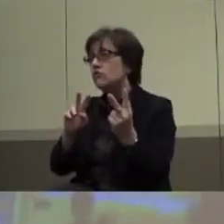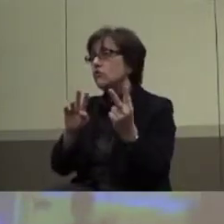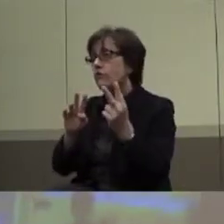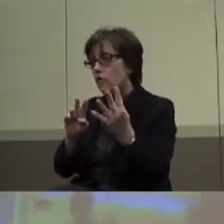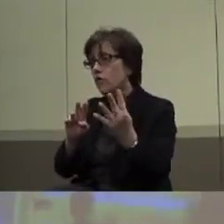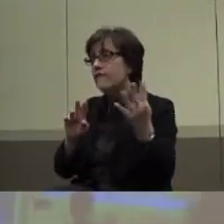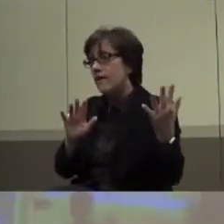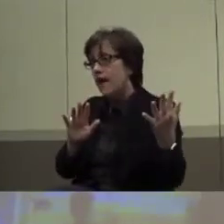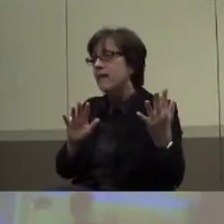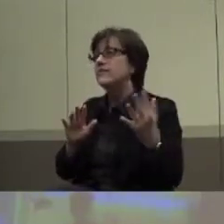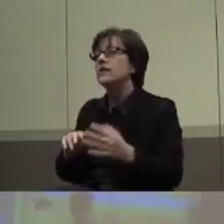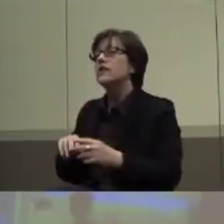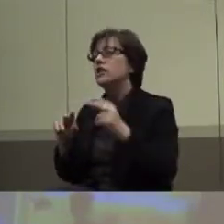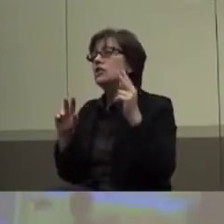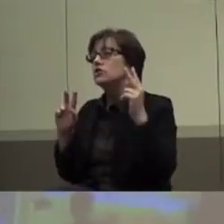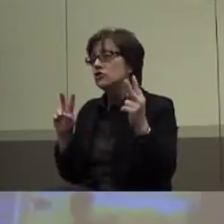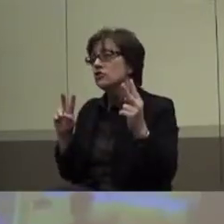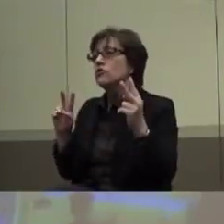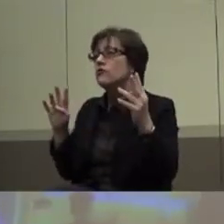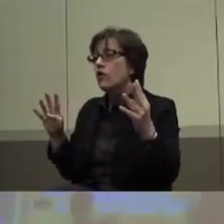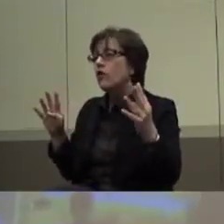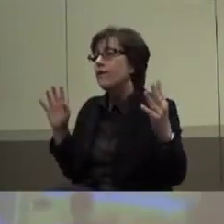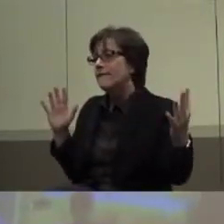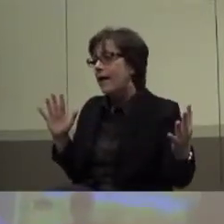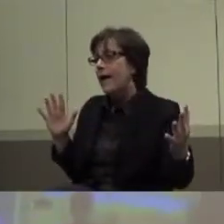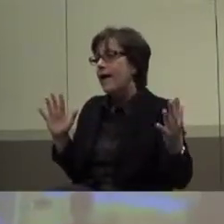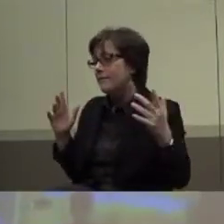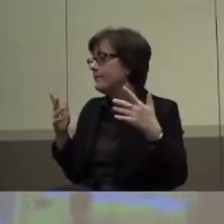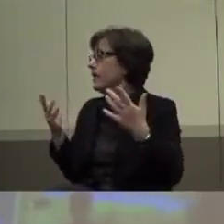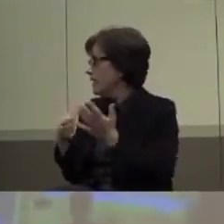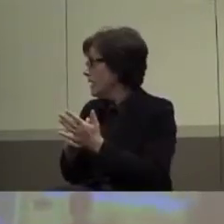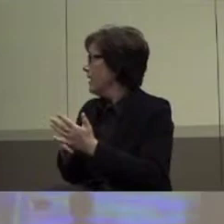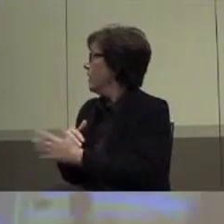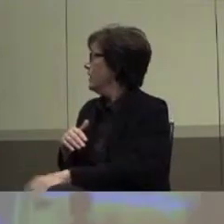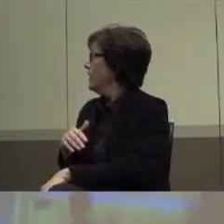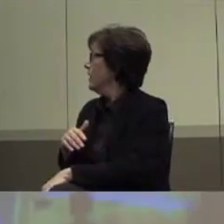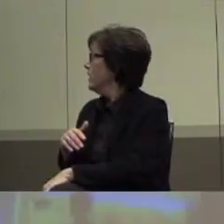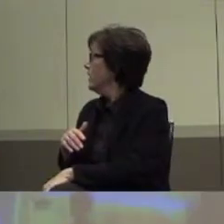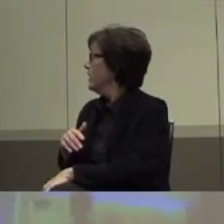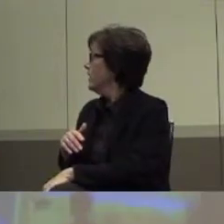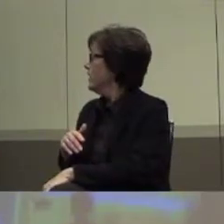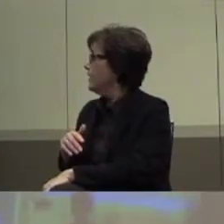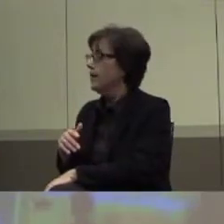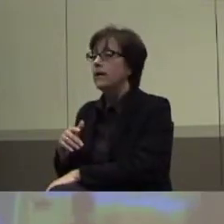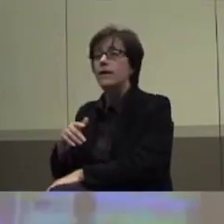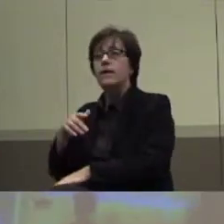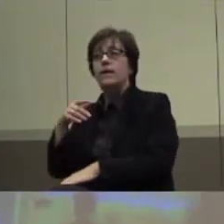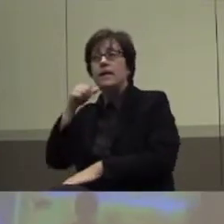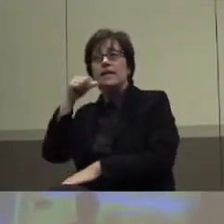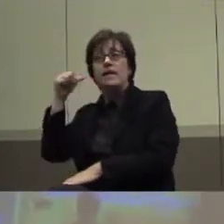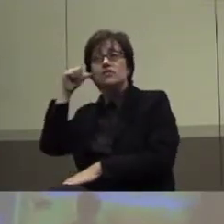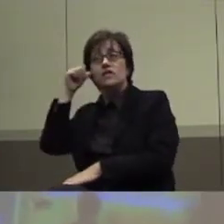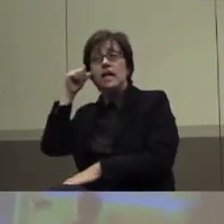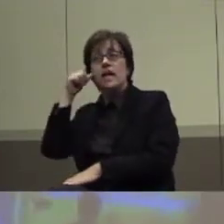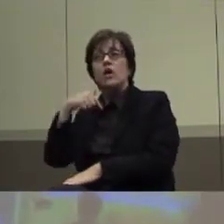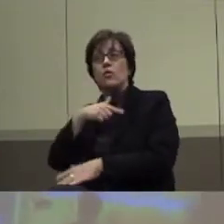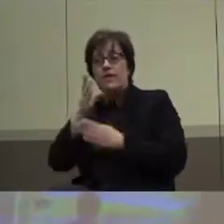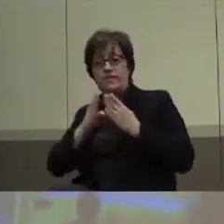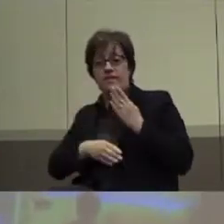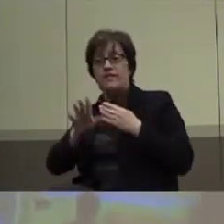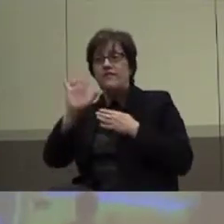more for today. 5 plus 1 more for today. Michael, what's 5 plus 1